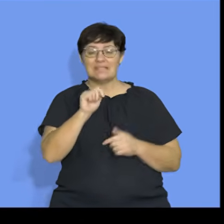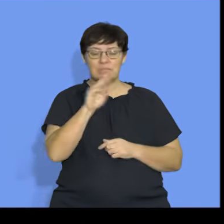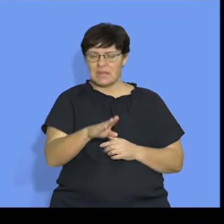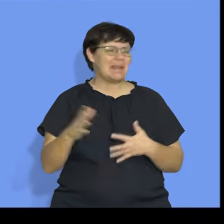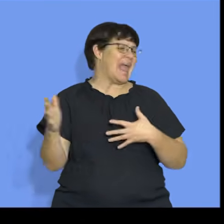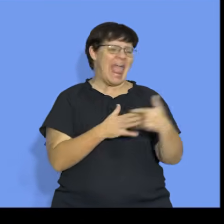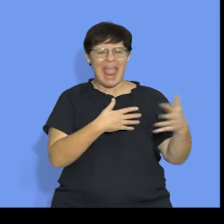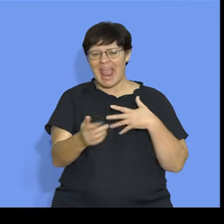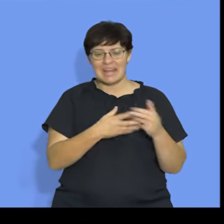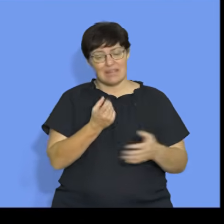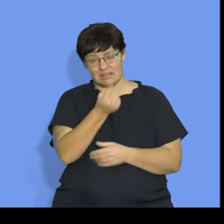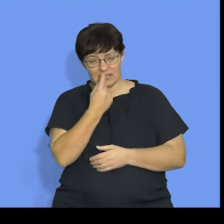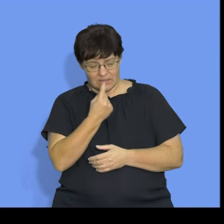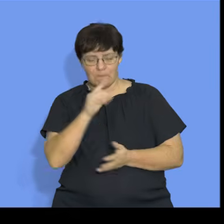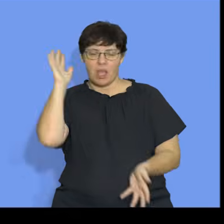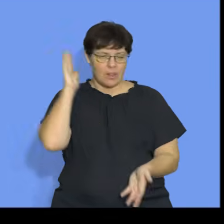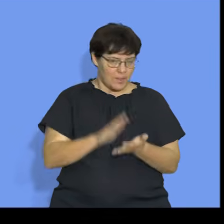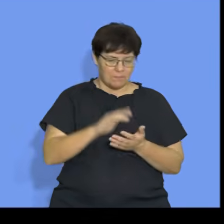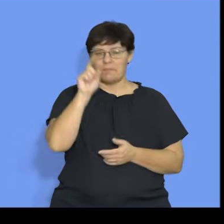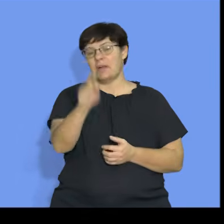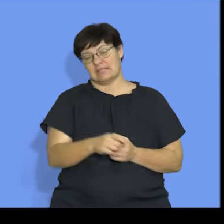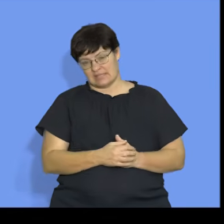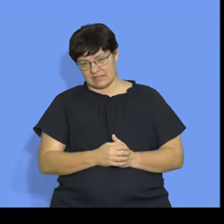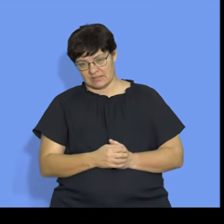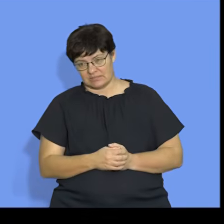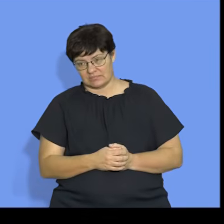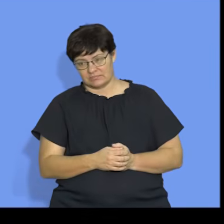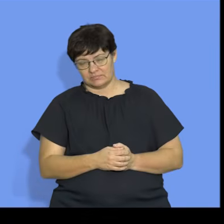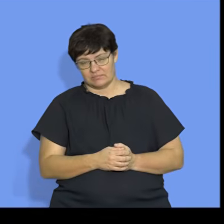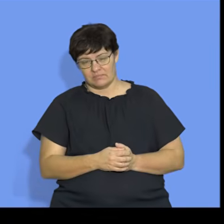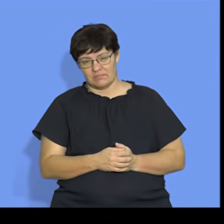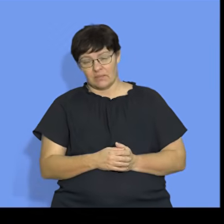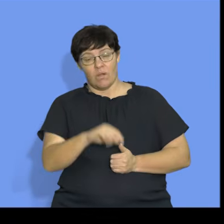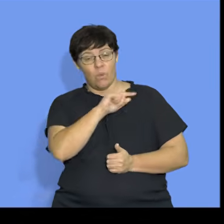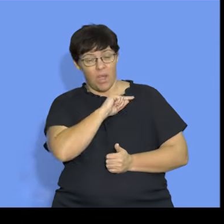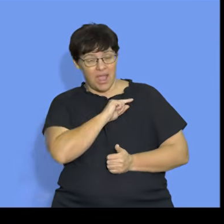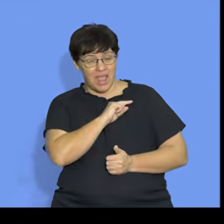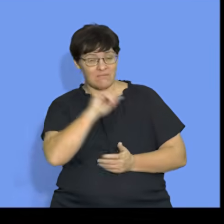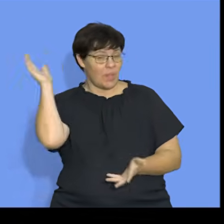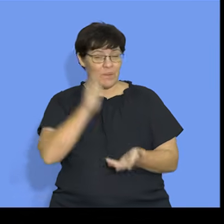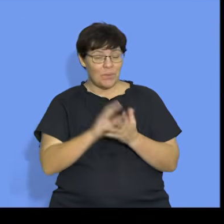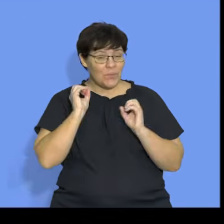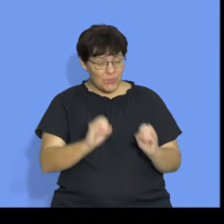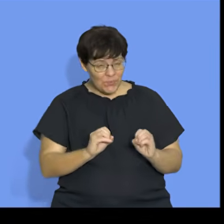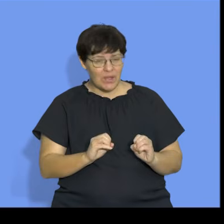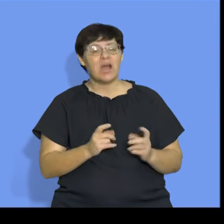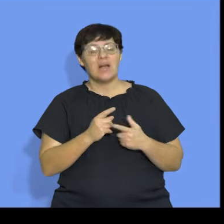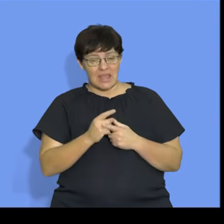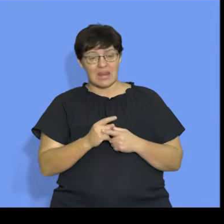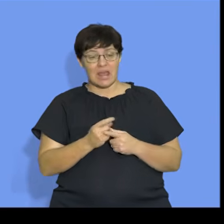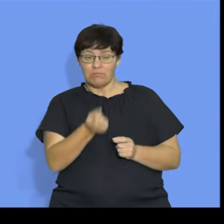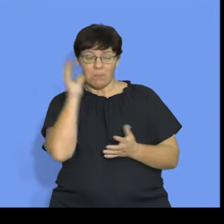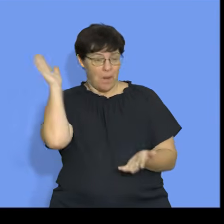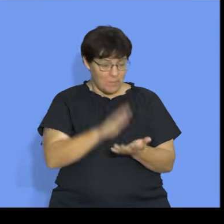any kind of antibiotics, you must always finish the course, because what you do then is you kill all of the